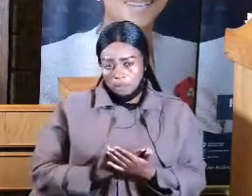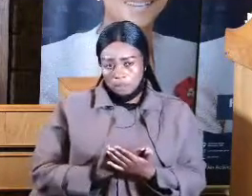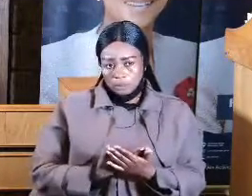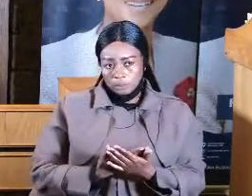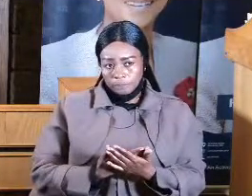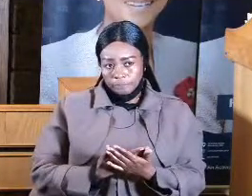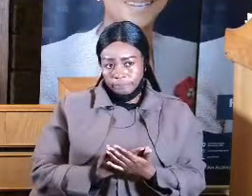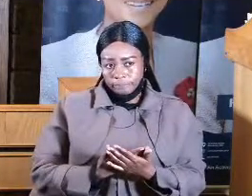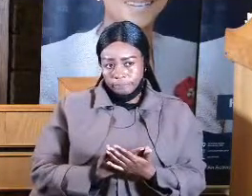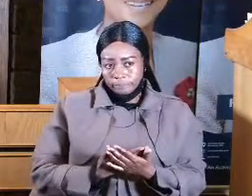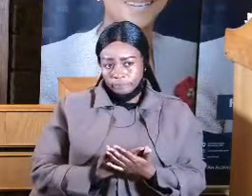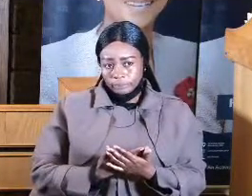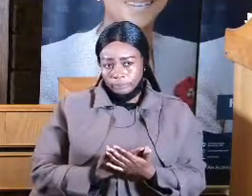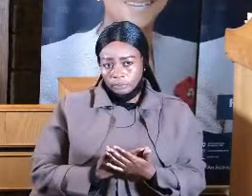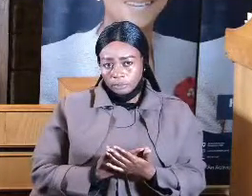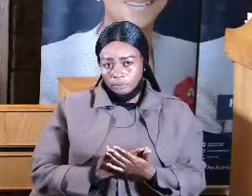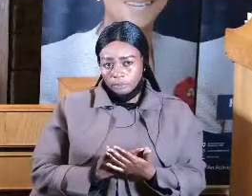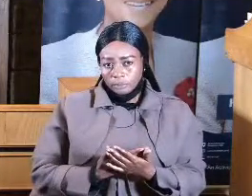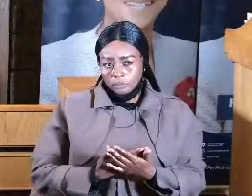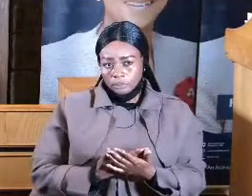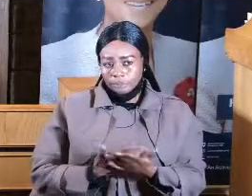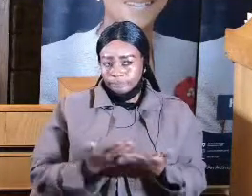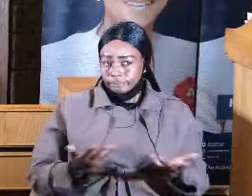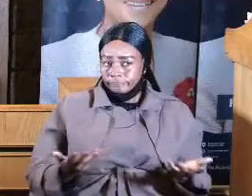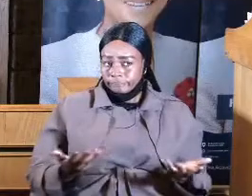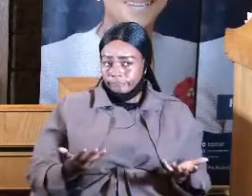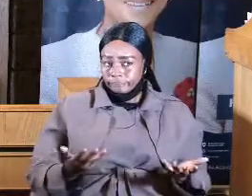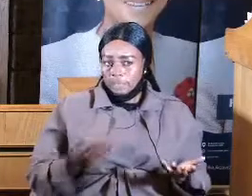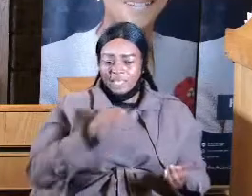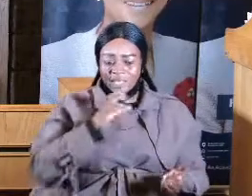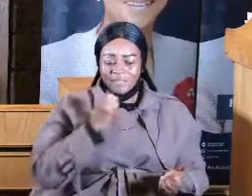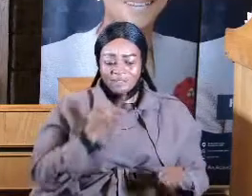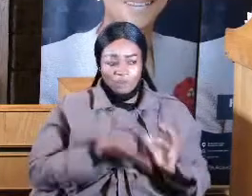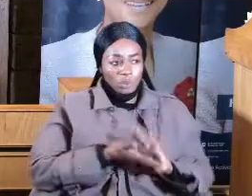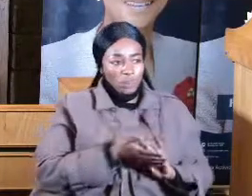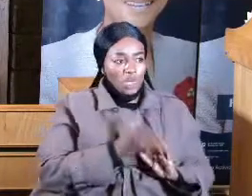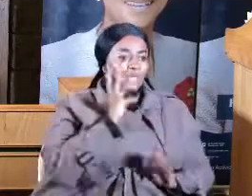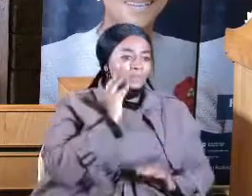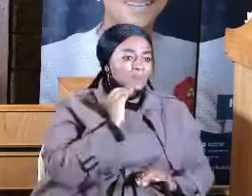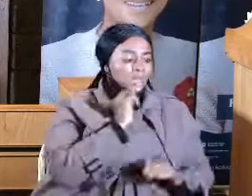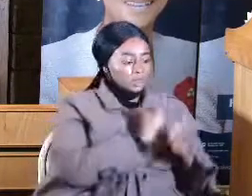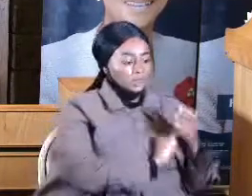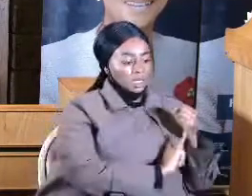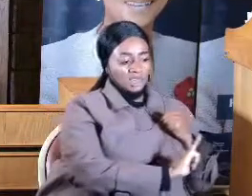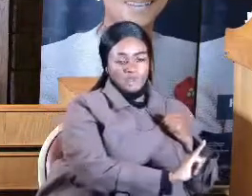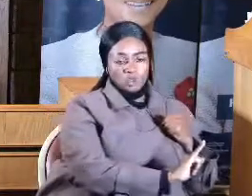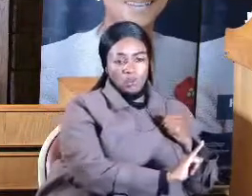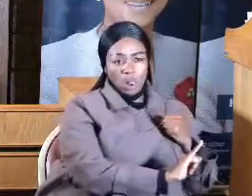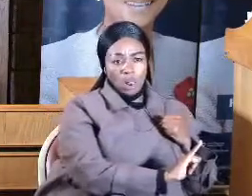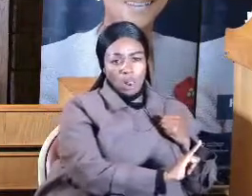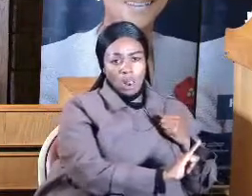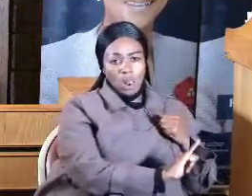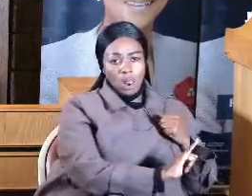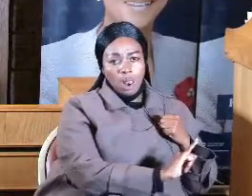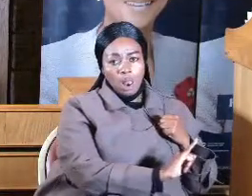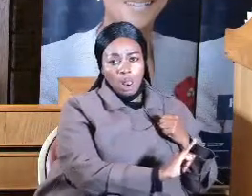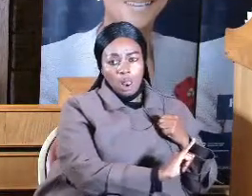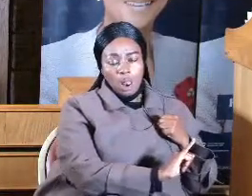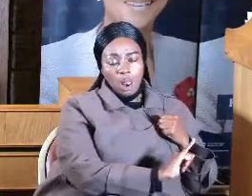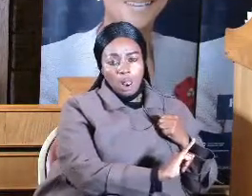rather than face the situation as individuals, they will work to up for any other